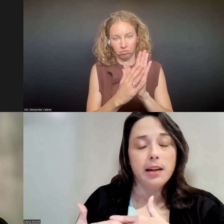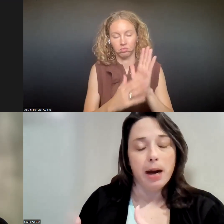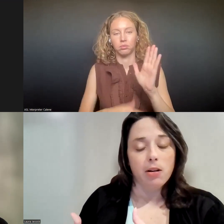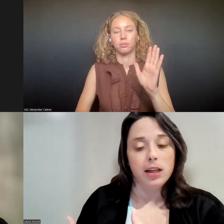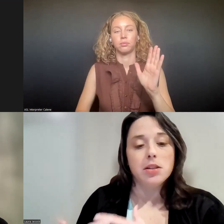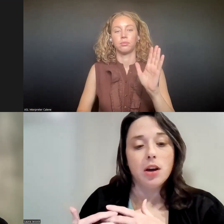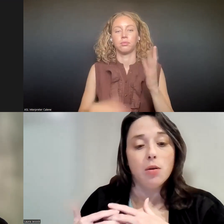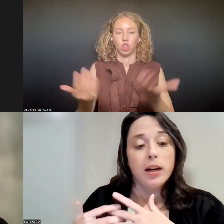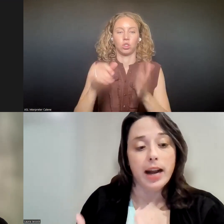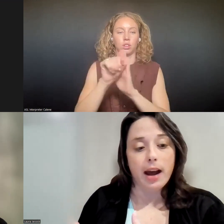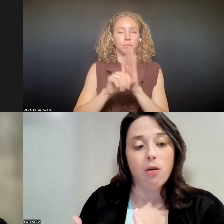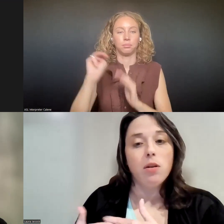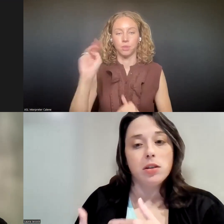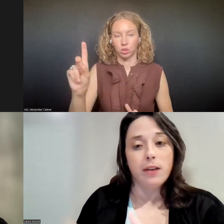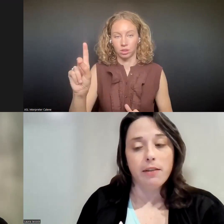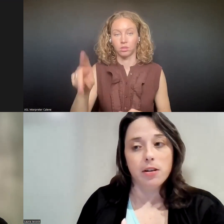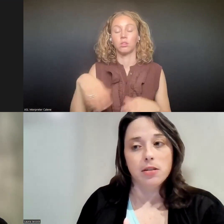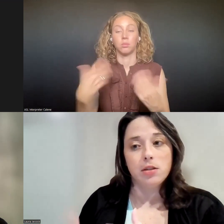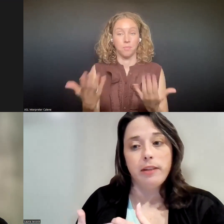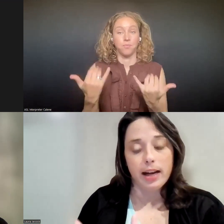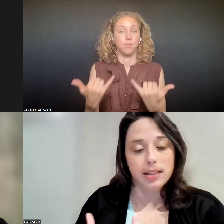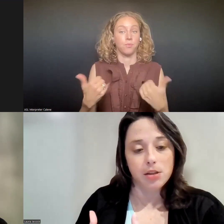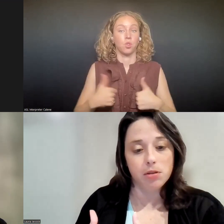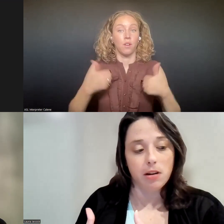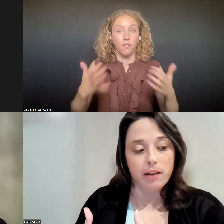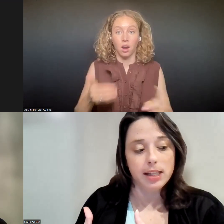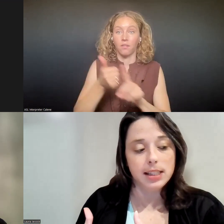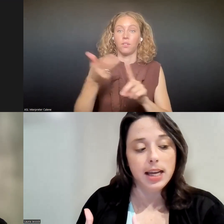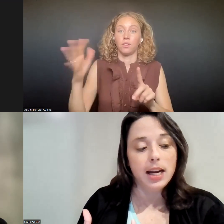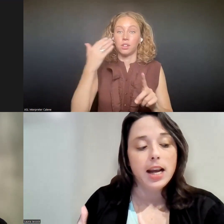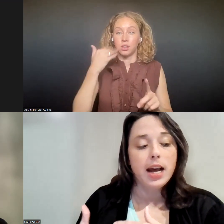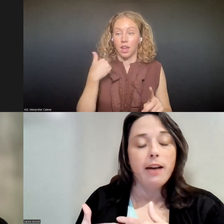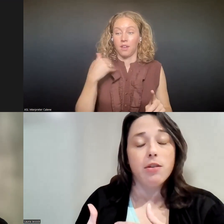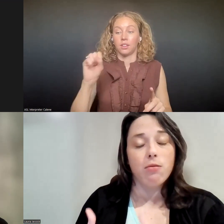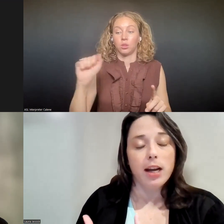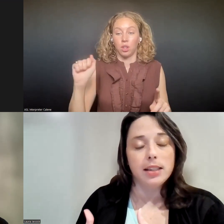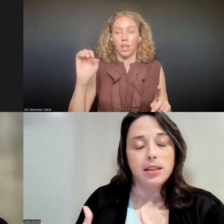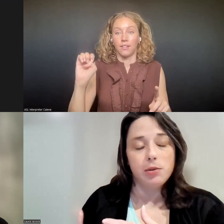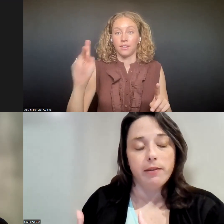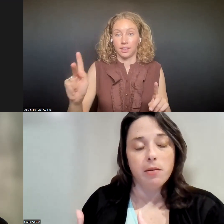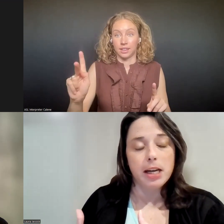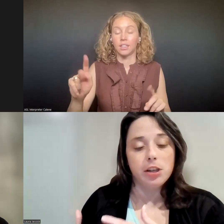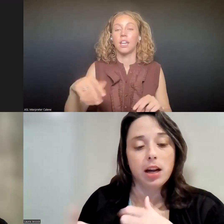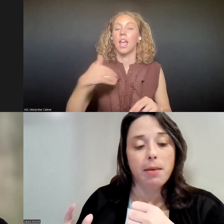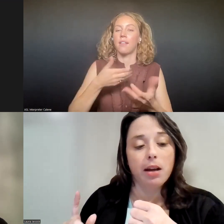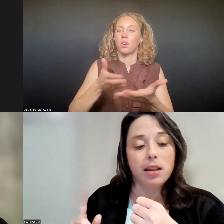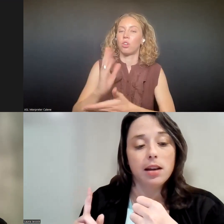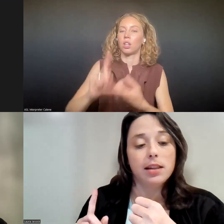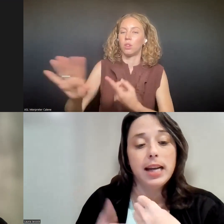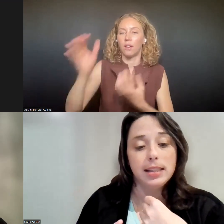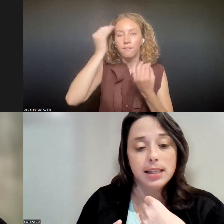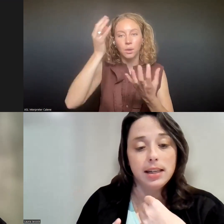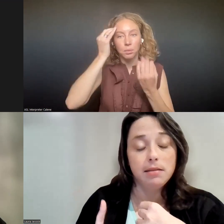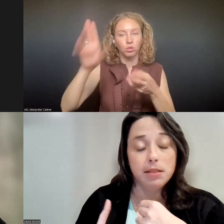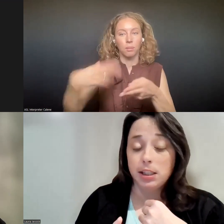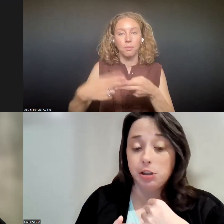In the state of Maryland. So now survivors who had a sexual assault evidence kit have the right to information about